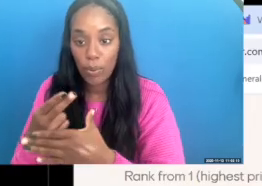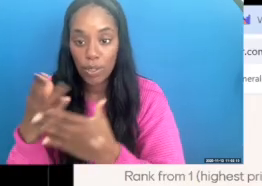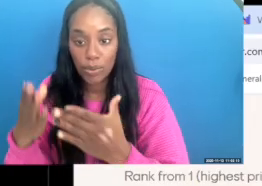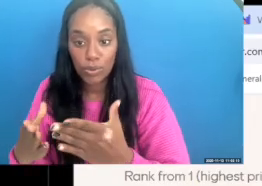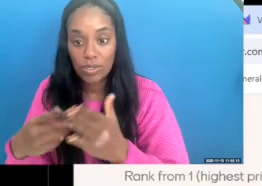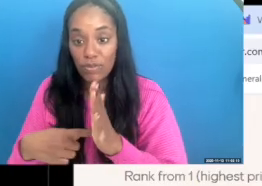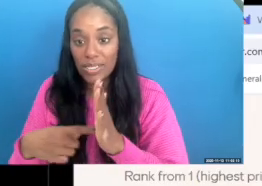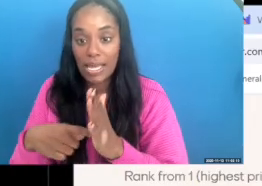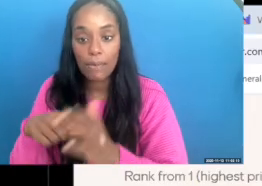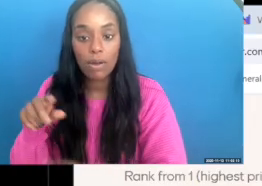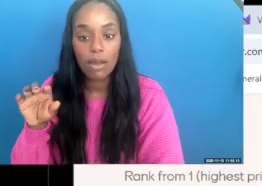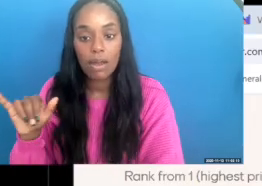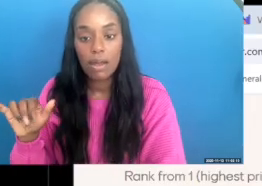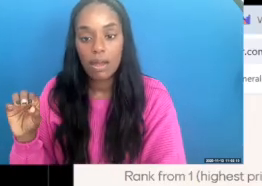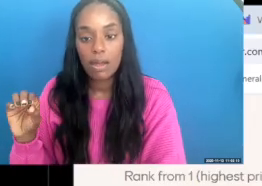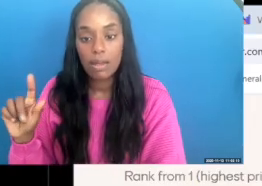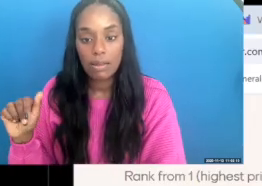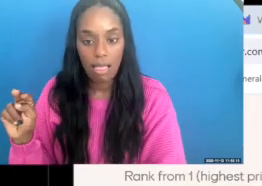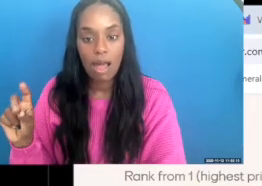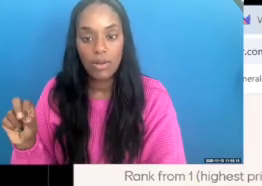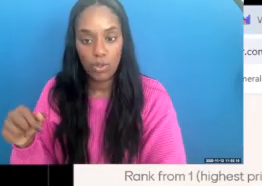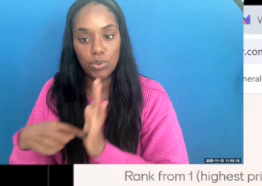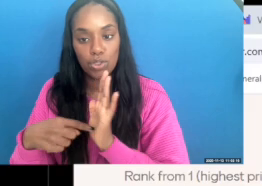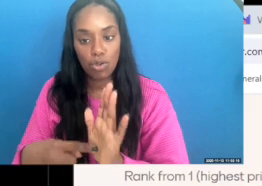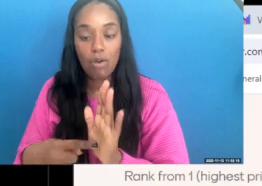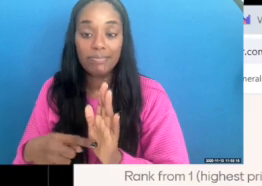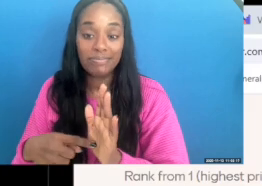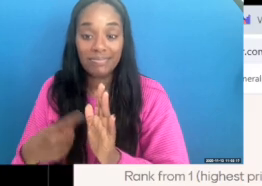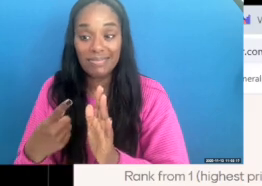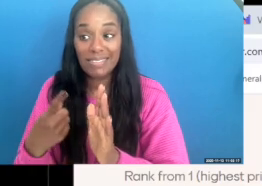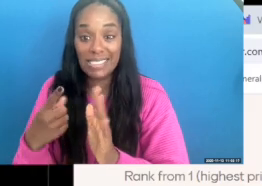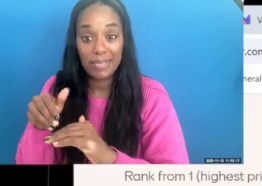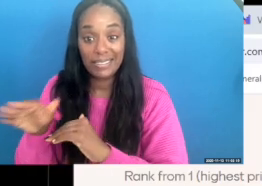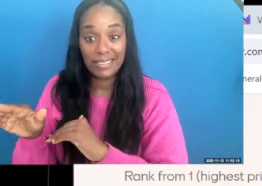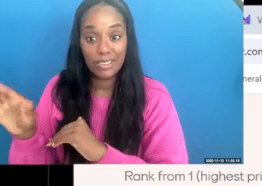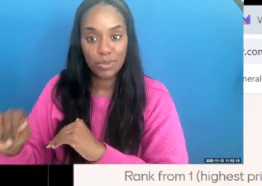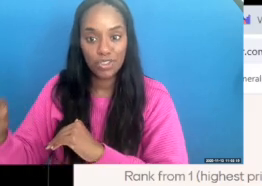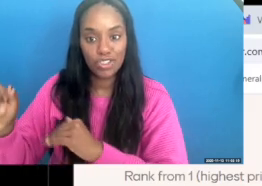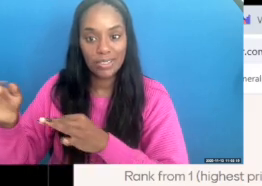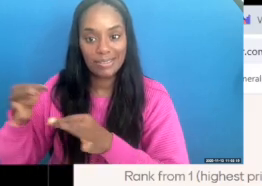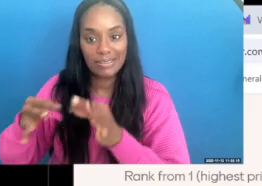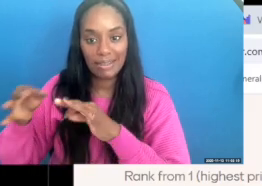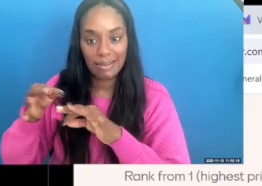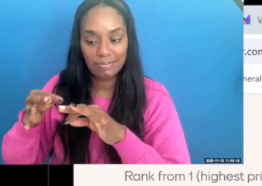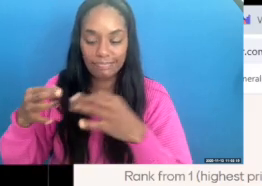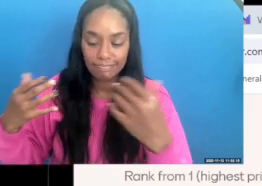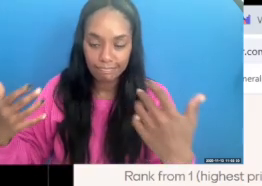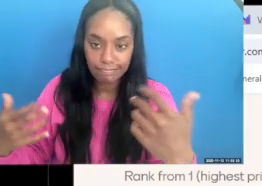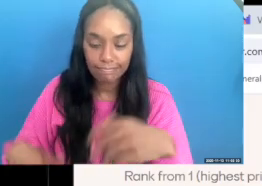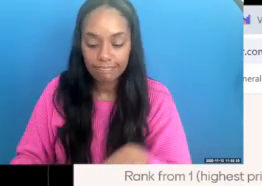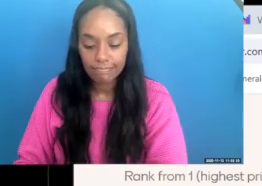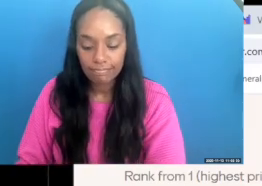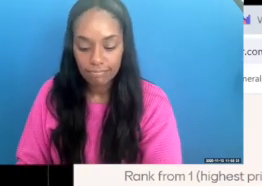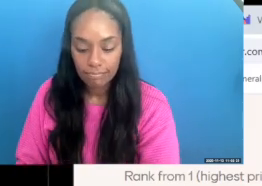is not really going directly to support users like Miss Yolanda, who was featured there. It's going to